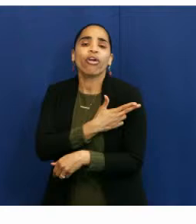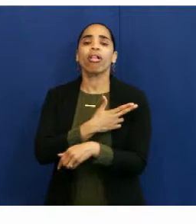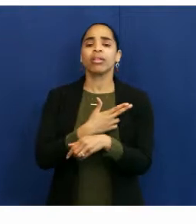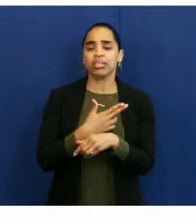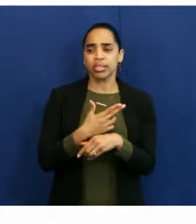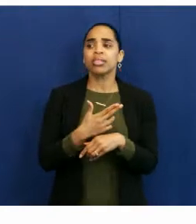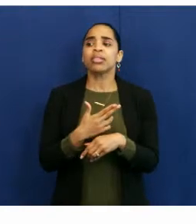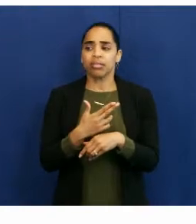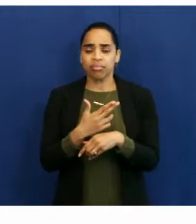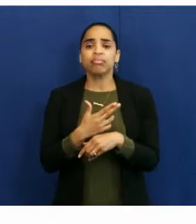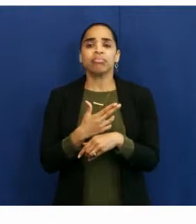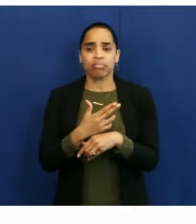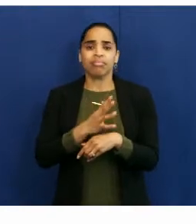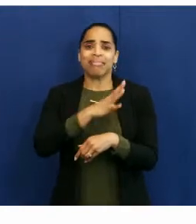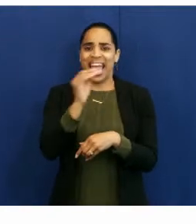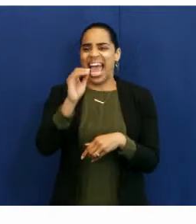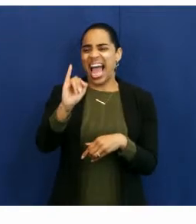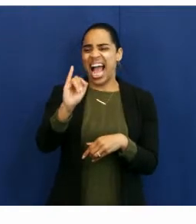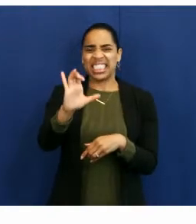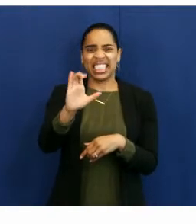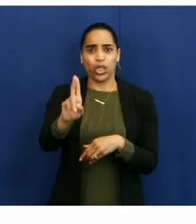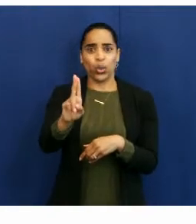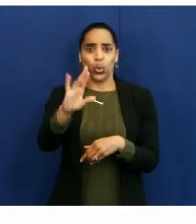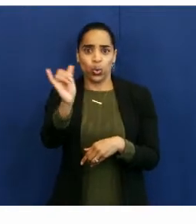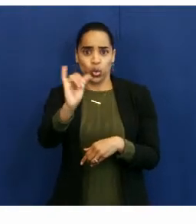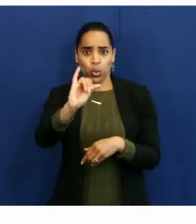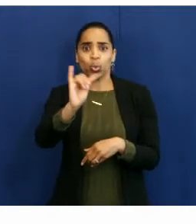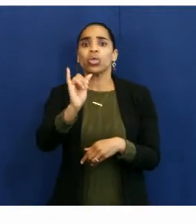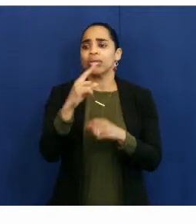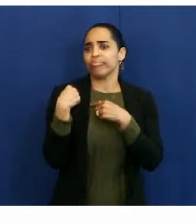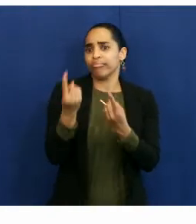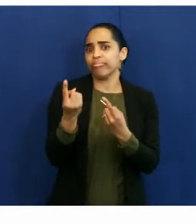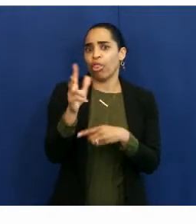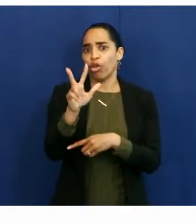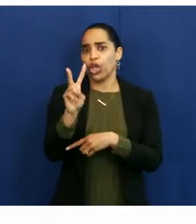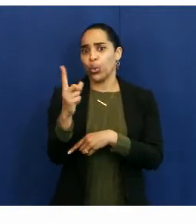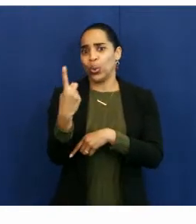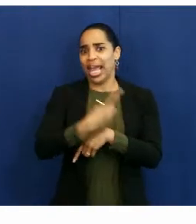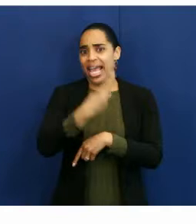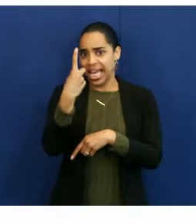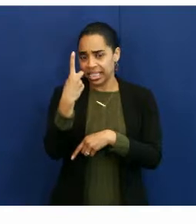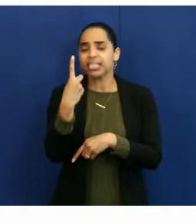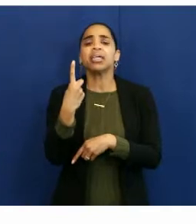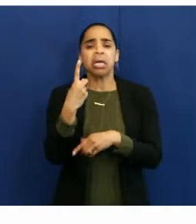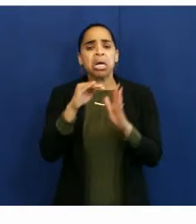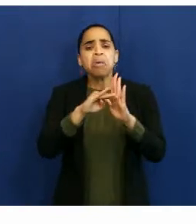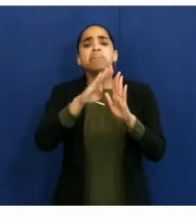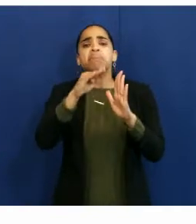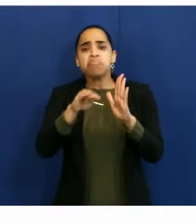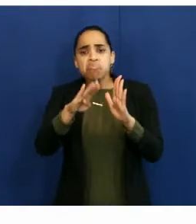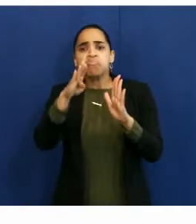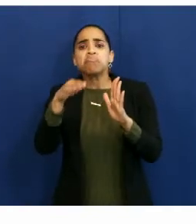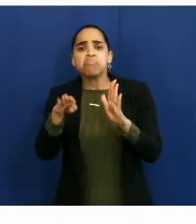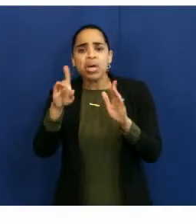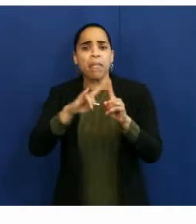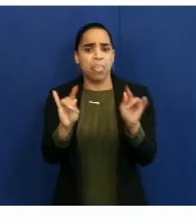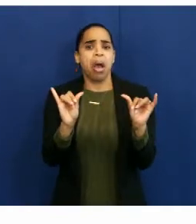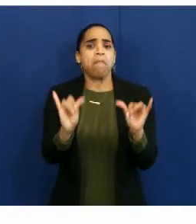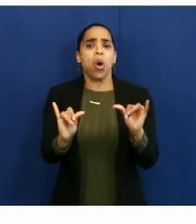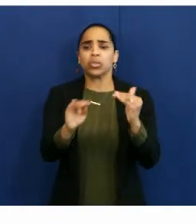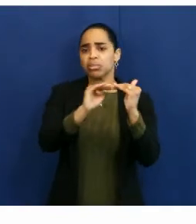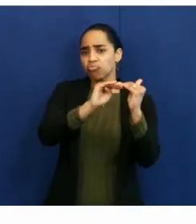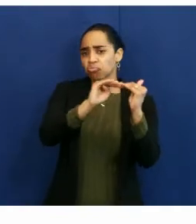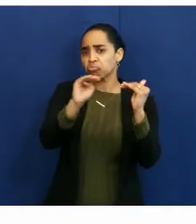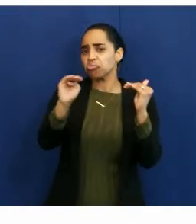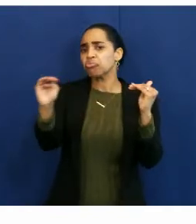something similar here on the ICU data. Again, over the last 32 days, you're going to see upticks up and down, but again, very